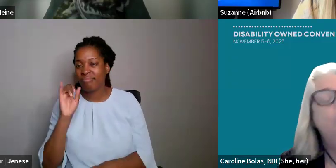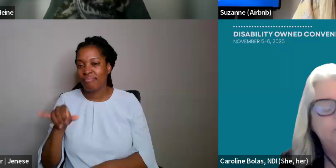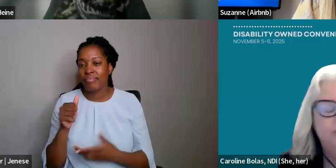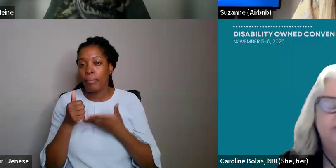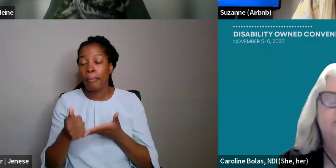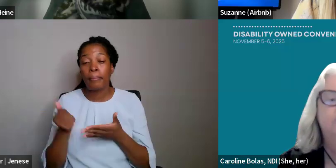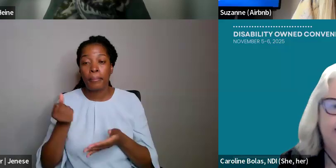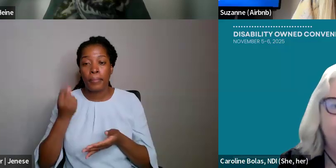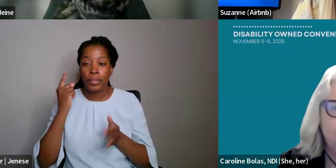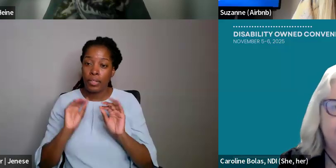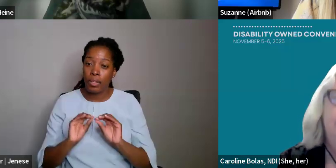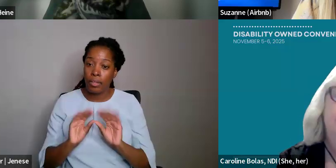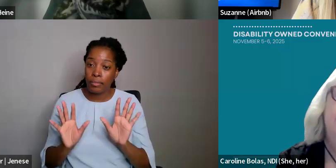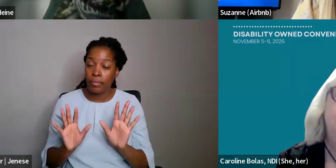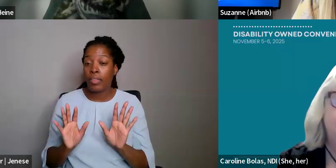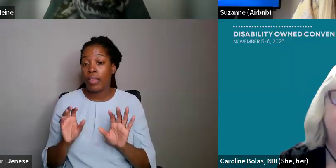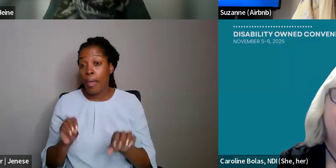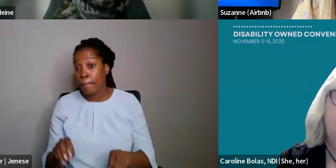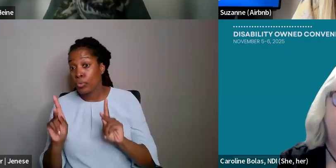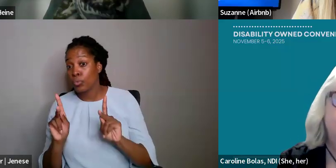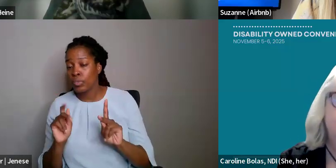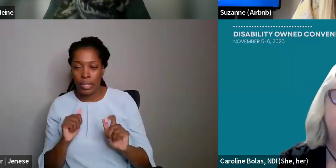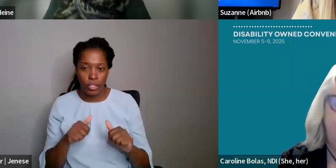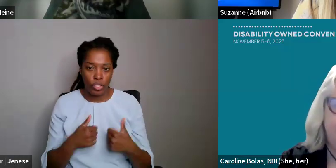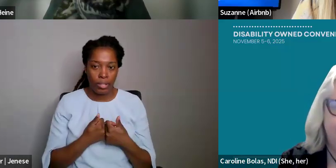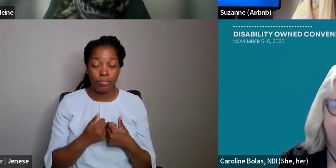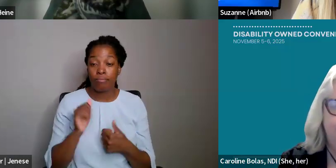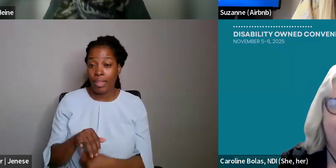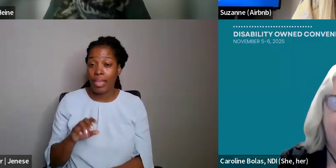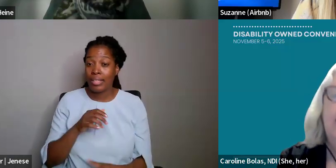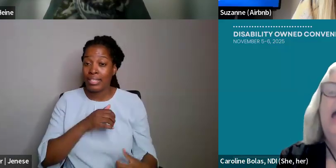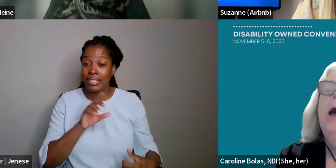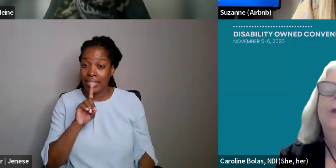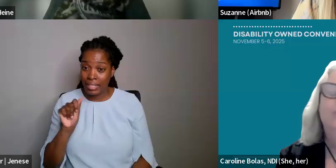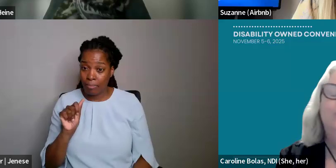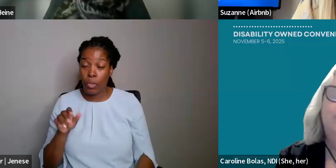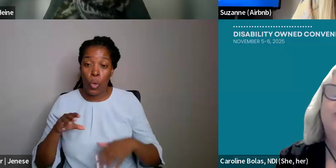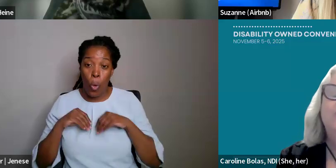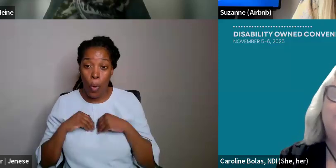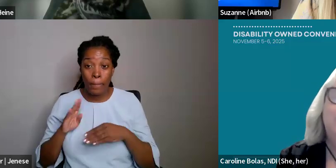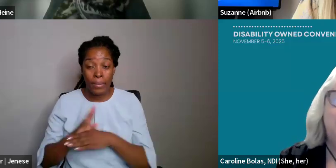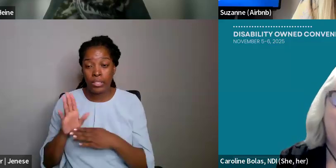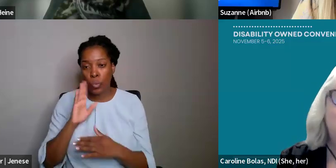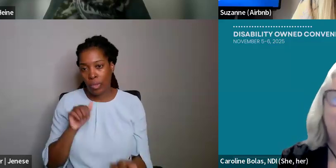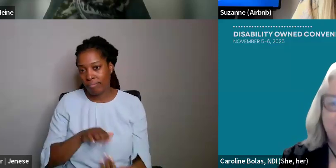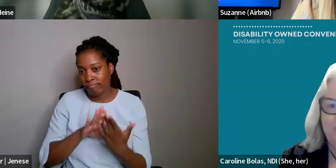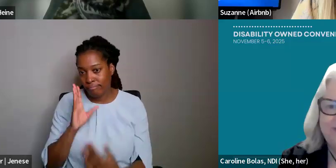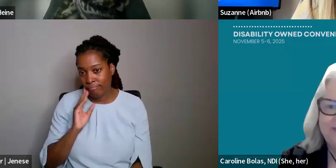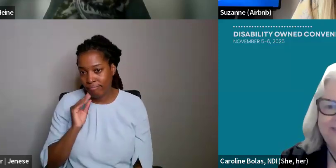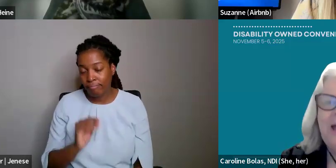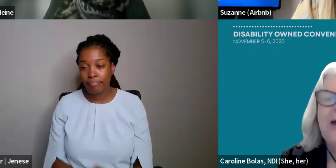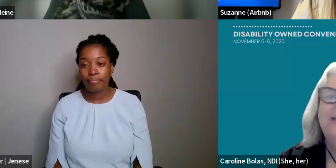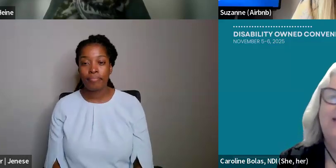understand about the opportunities and challenges that disability-owned businesses face. We also could not do this without